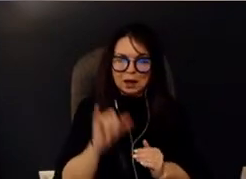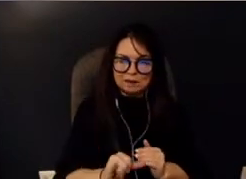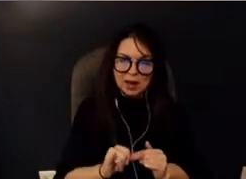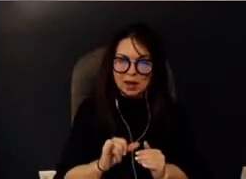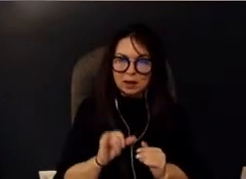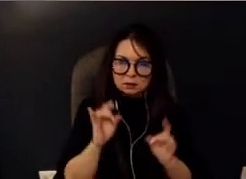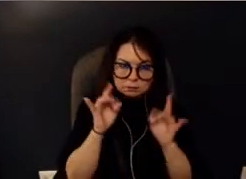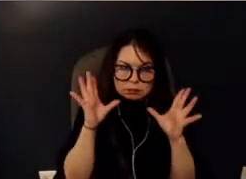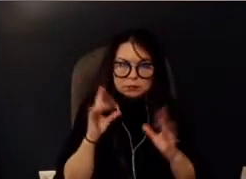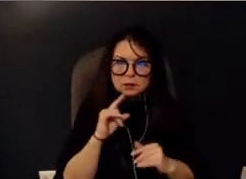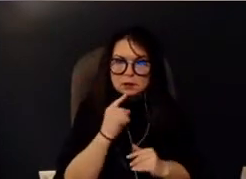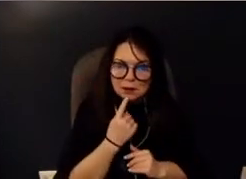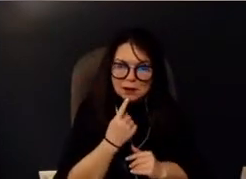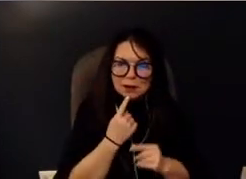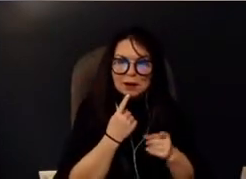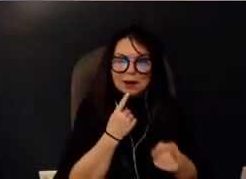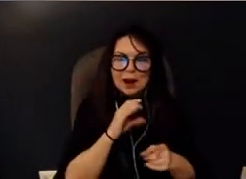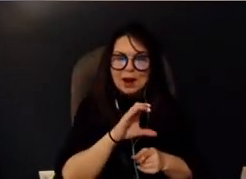delay